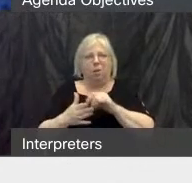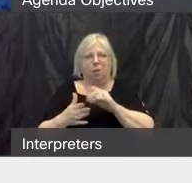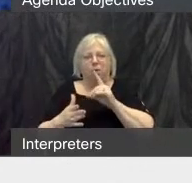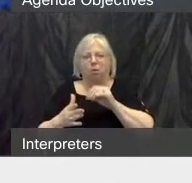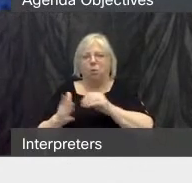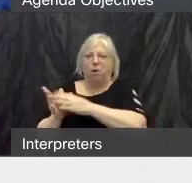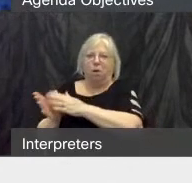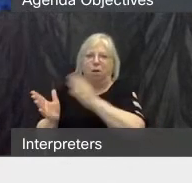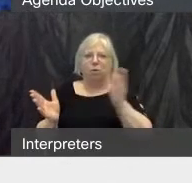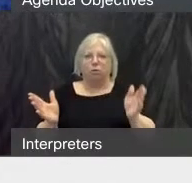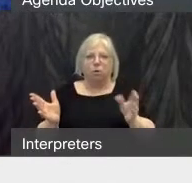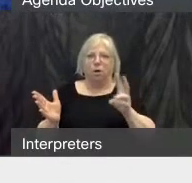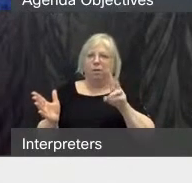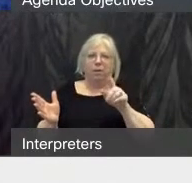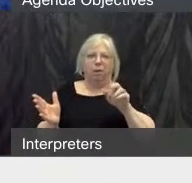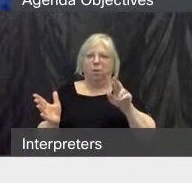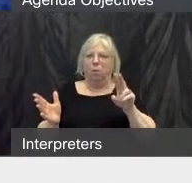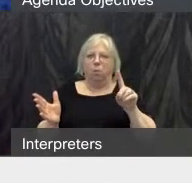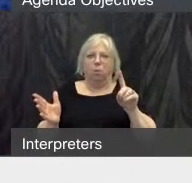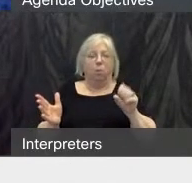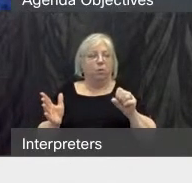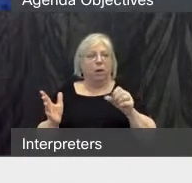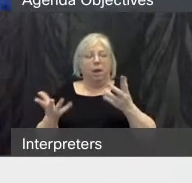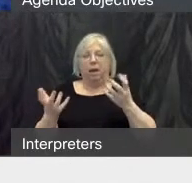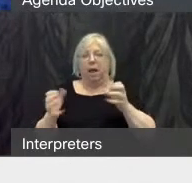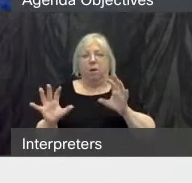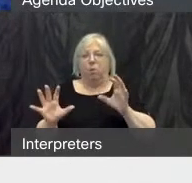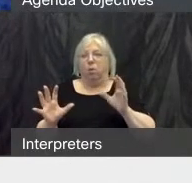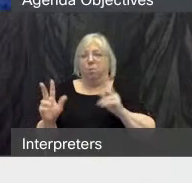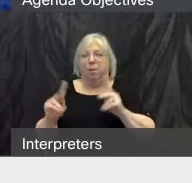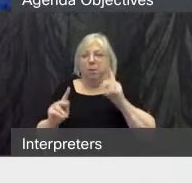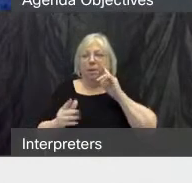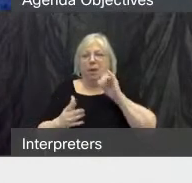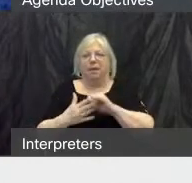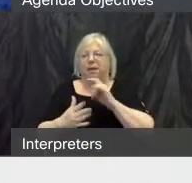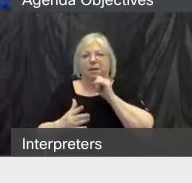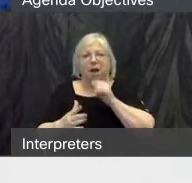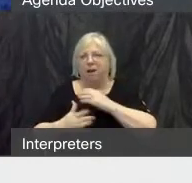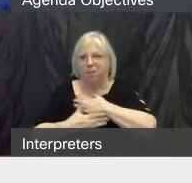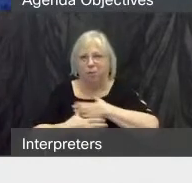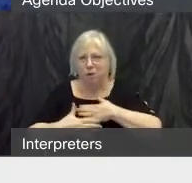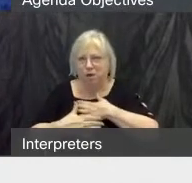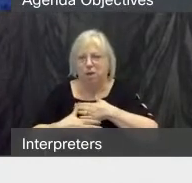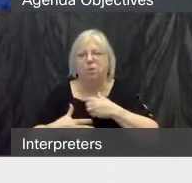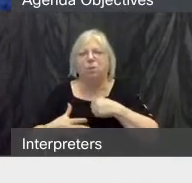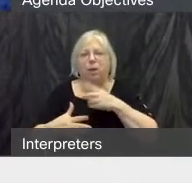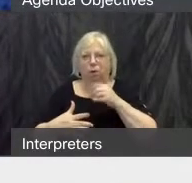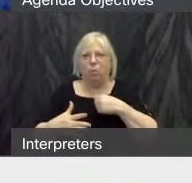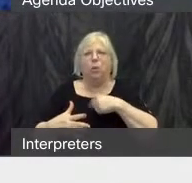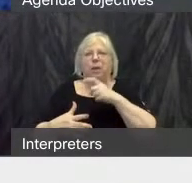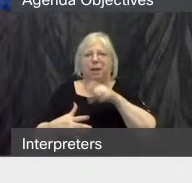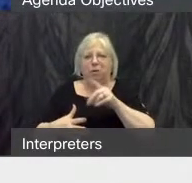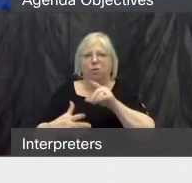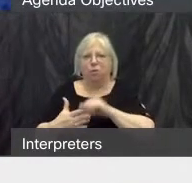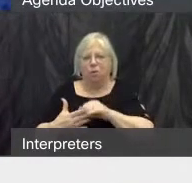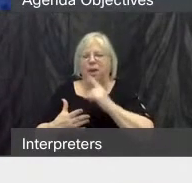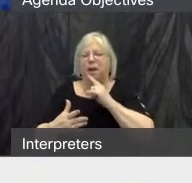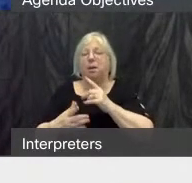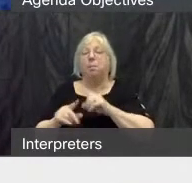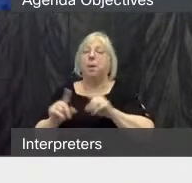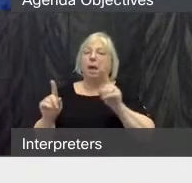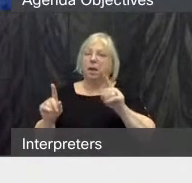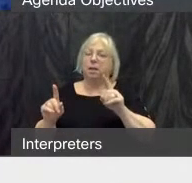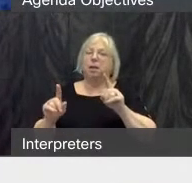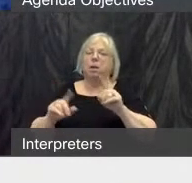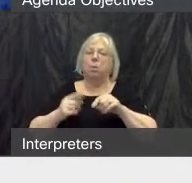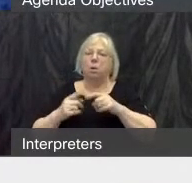all across the wards. And I don't want anybody to think that that's not appreciated. It needs to be done. But when we're